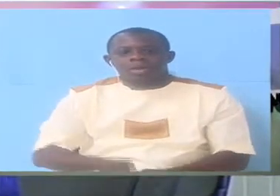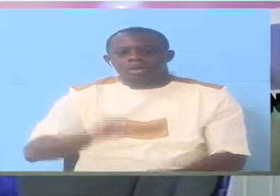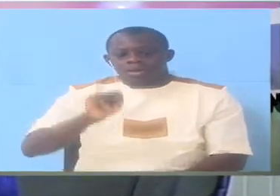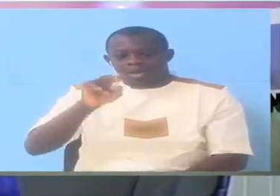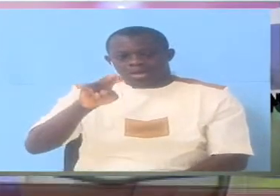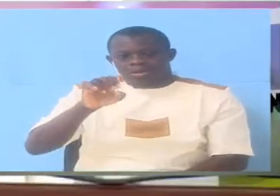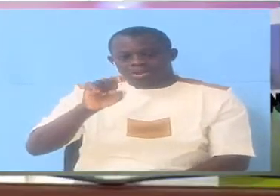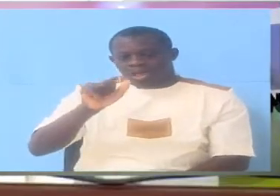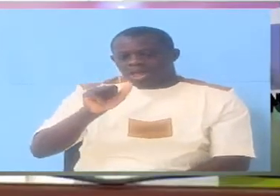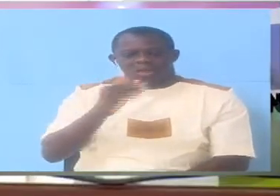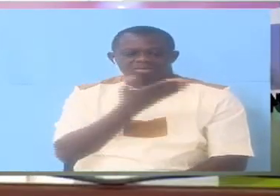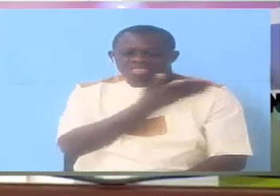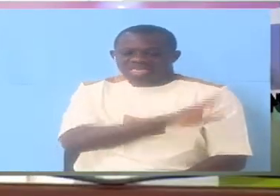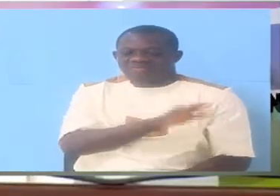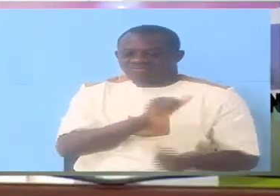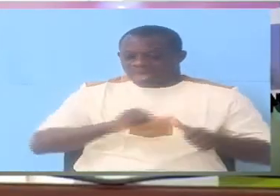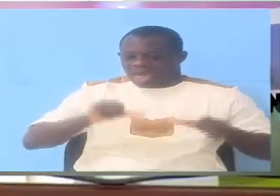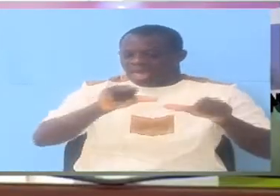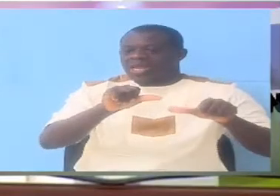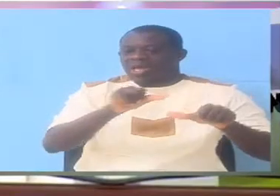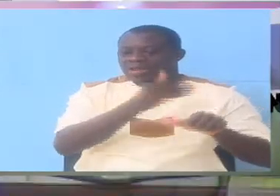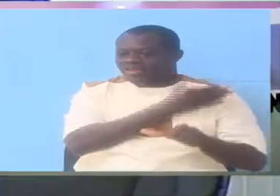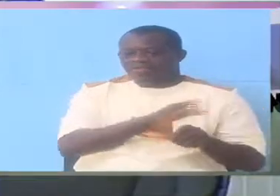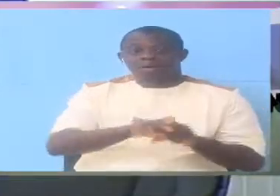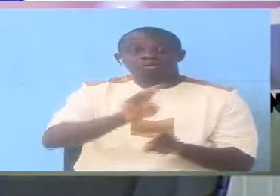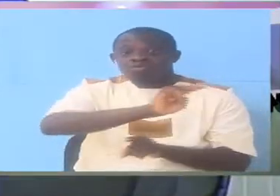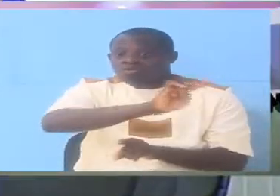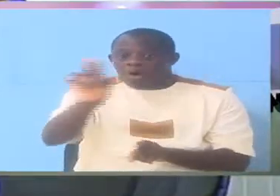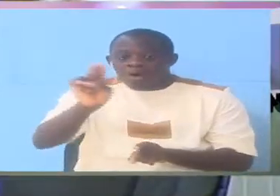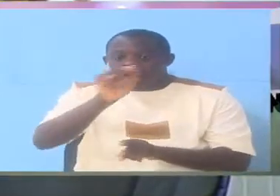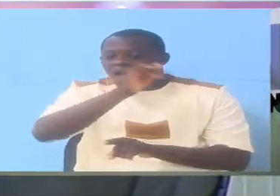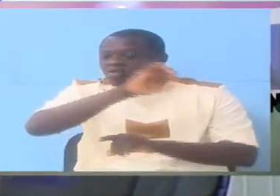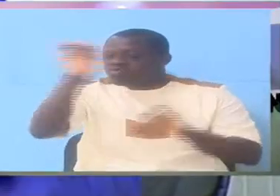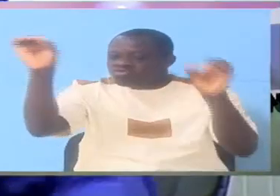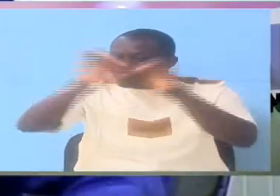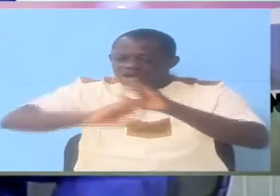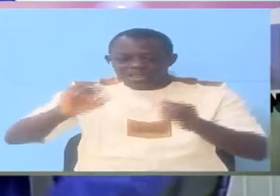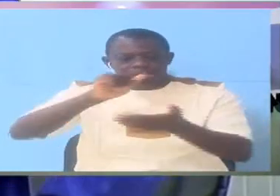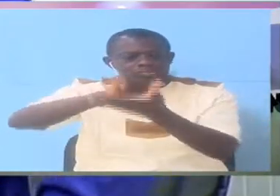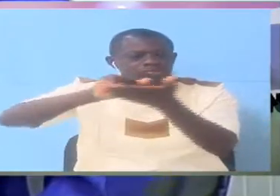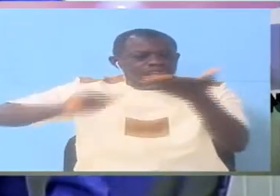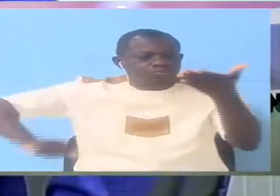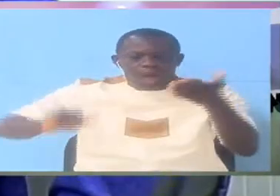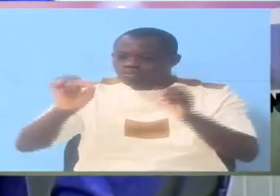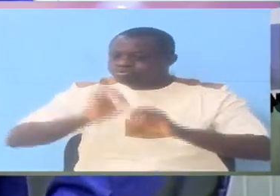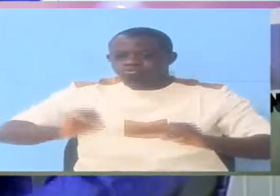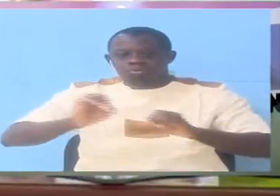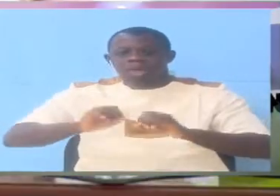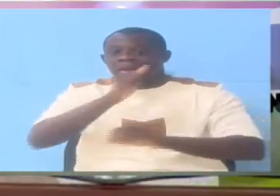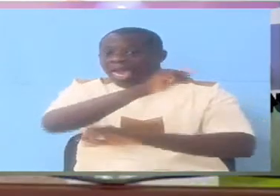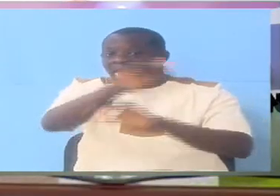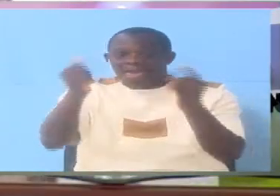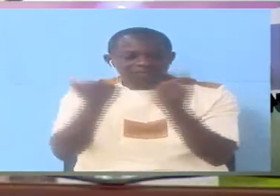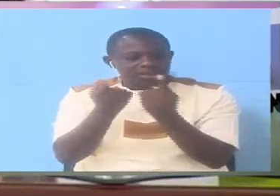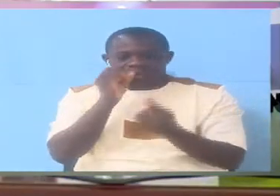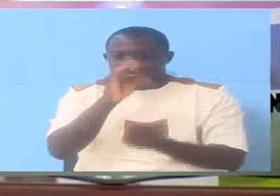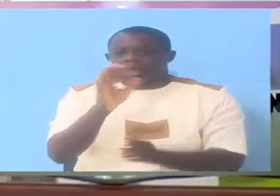Let's leave that aside. No, There's nothing that we are going to leave out. I'll give you a paper.